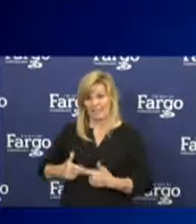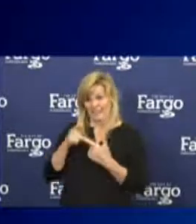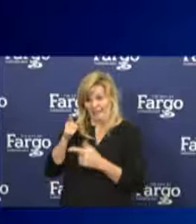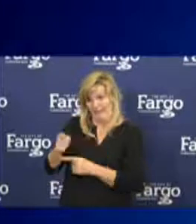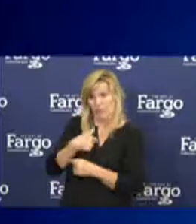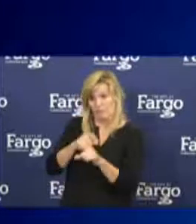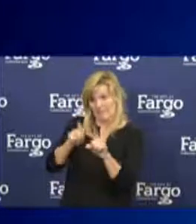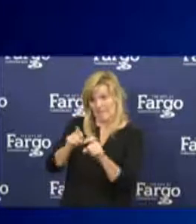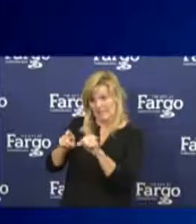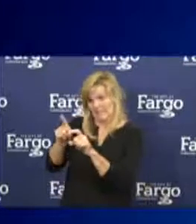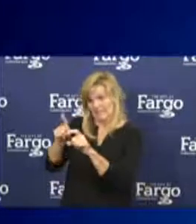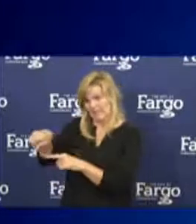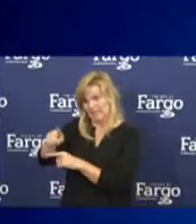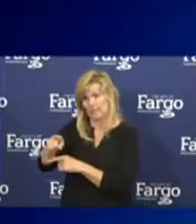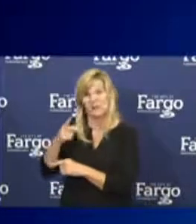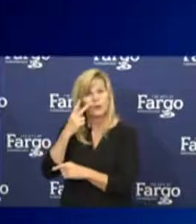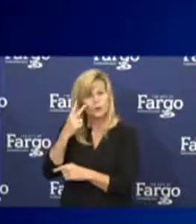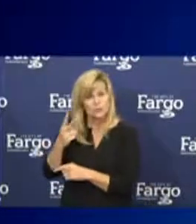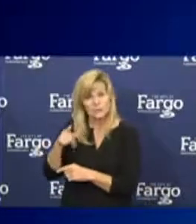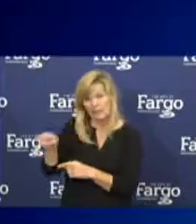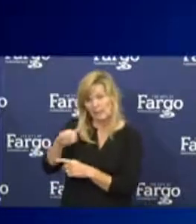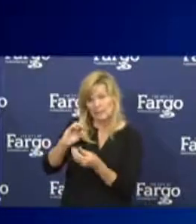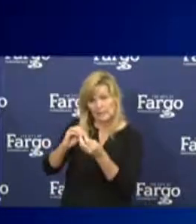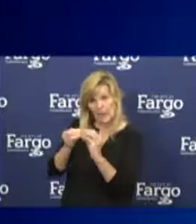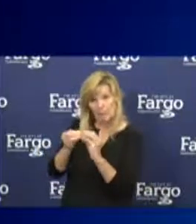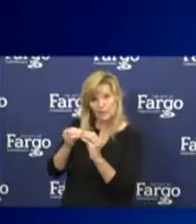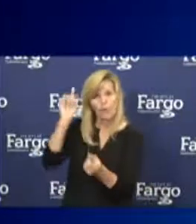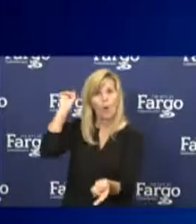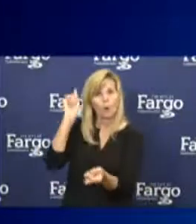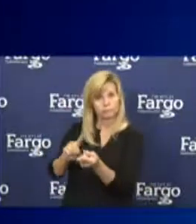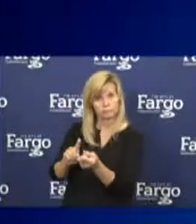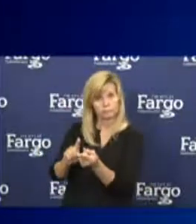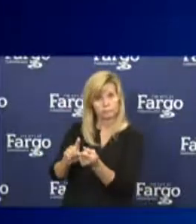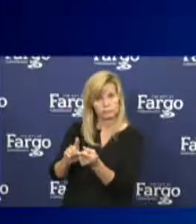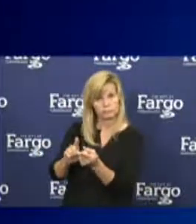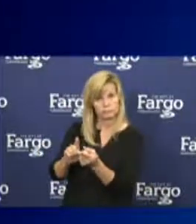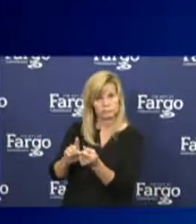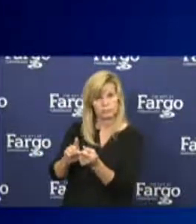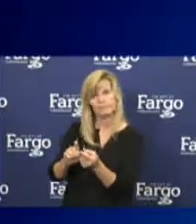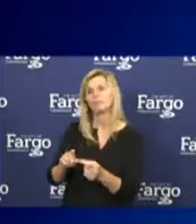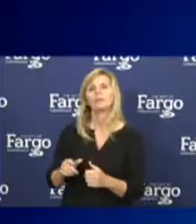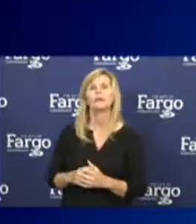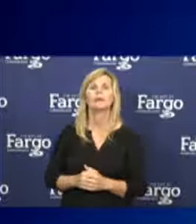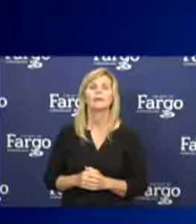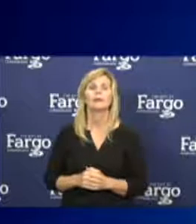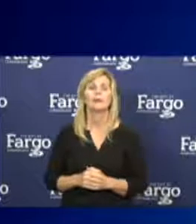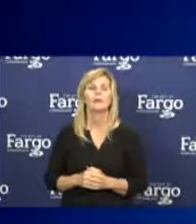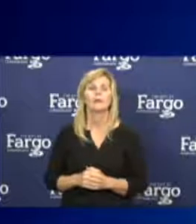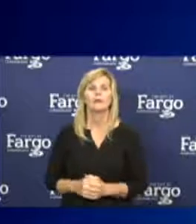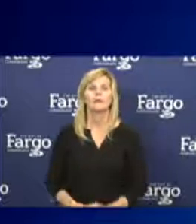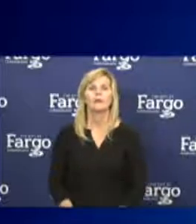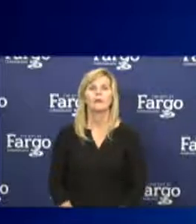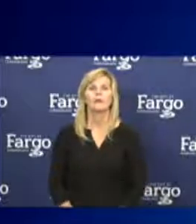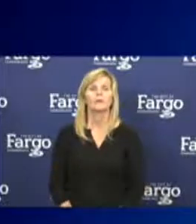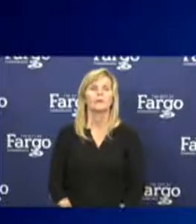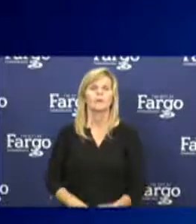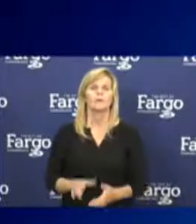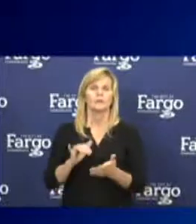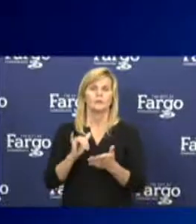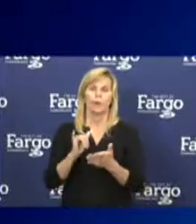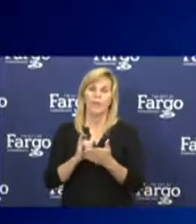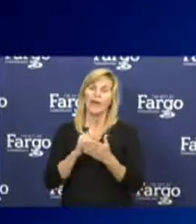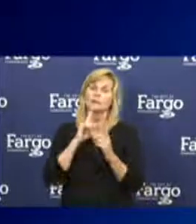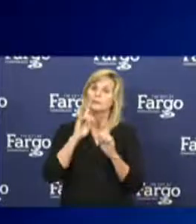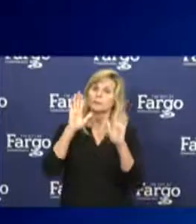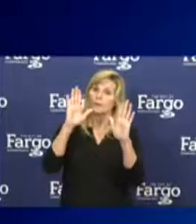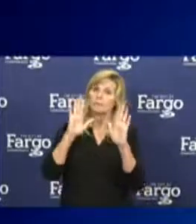see that those numbers that are in long-term care have diminished greatly. And that's been a tremendous success story.